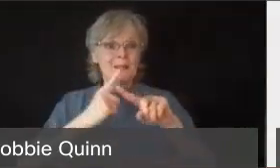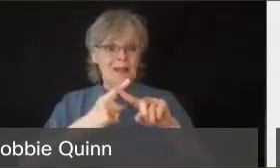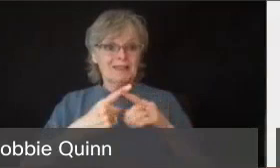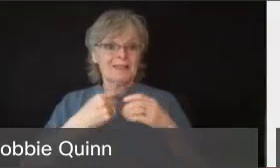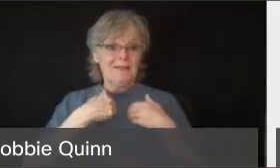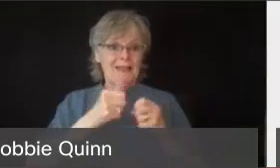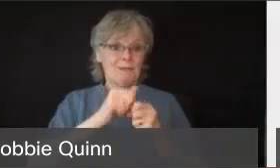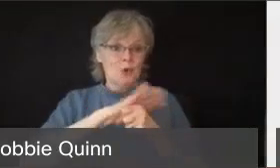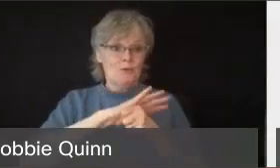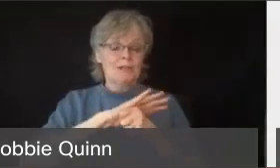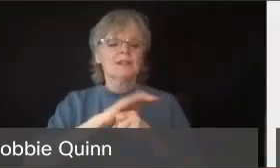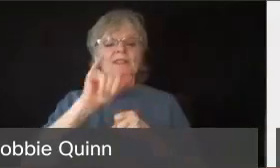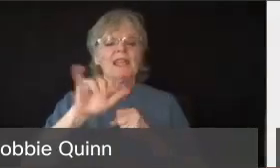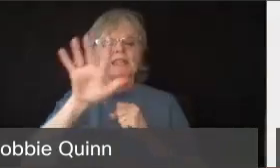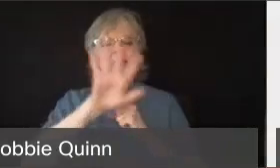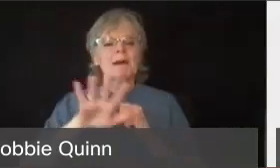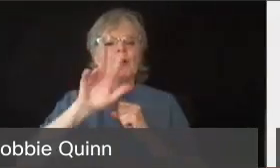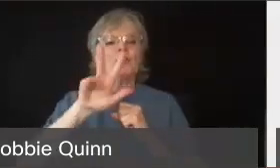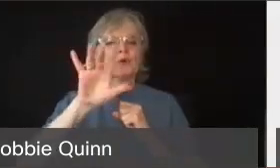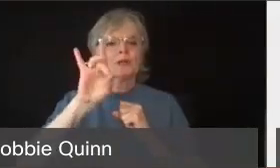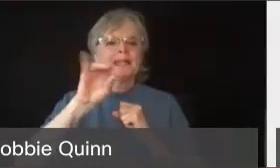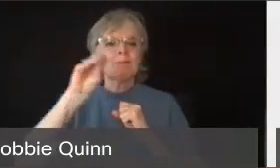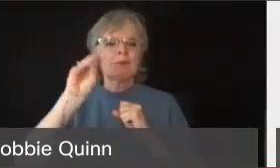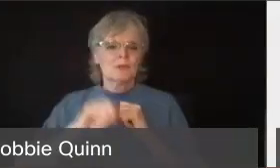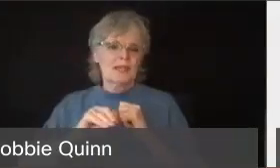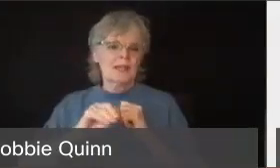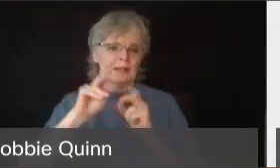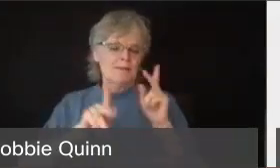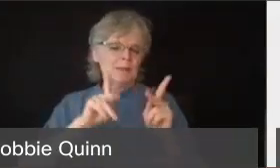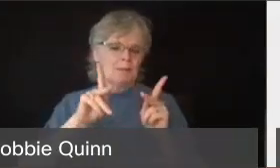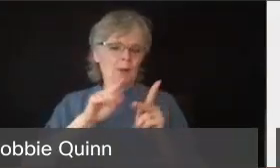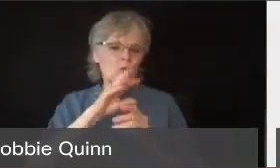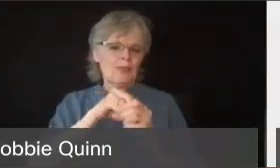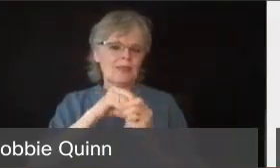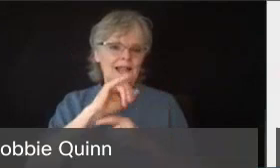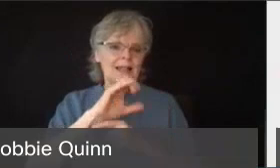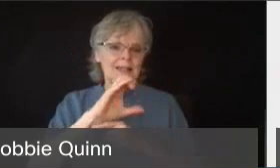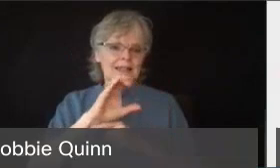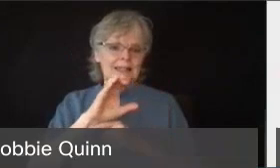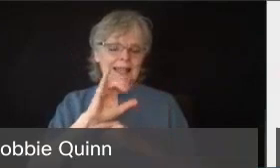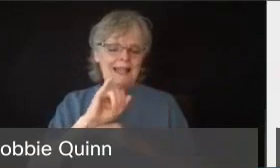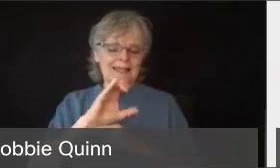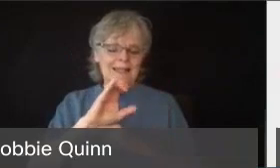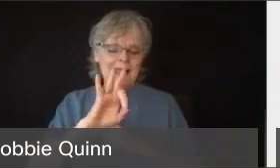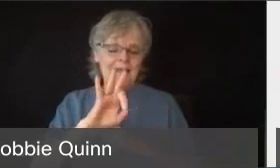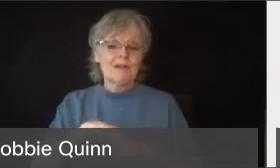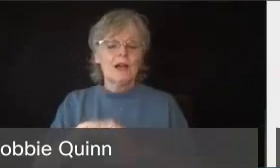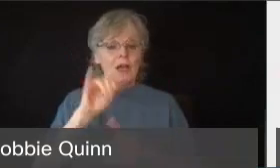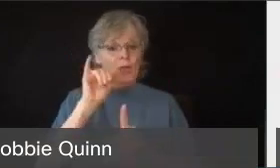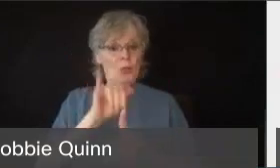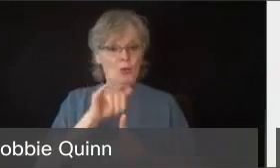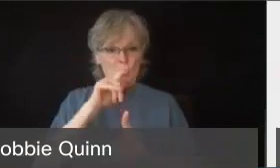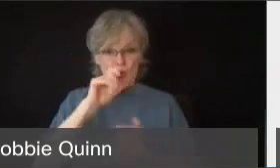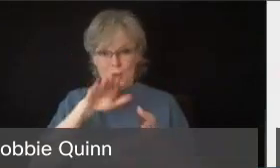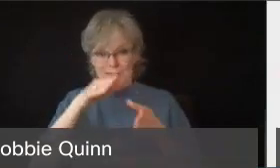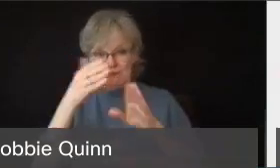COVID, this represents about 38% of the people in ICFs. And of those who have died